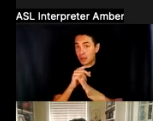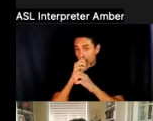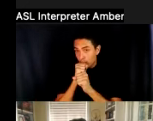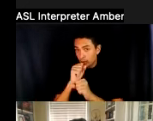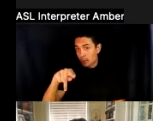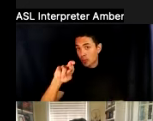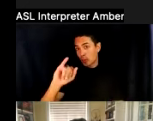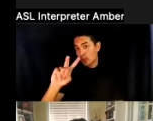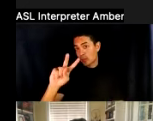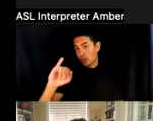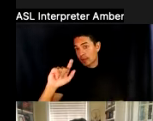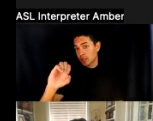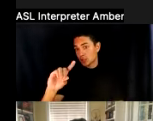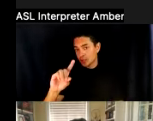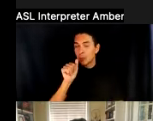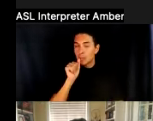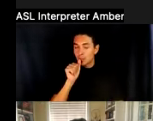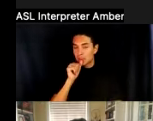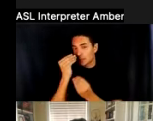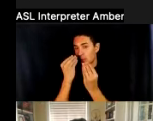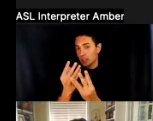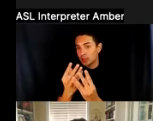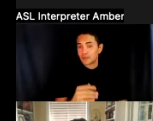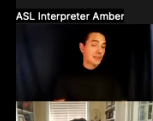But, okay.